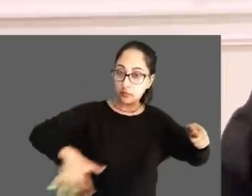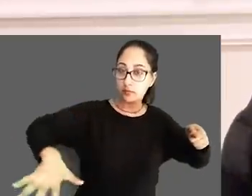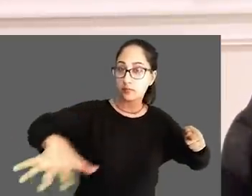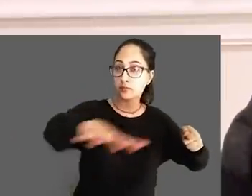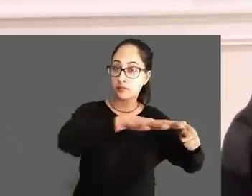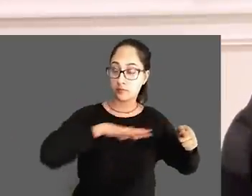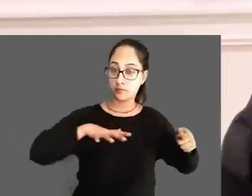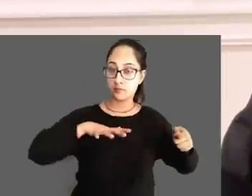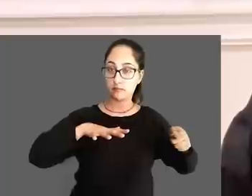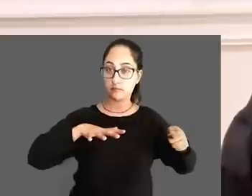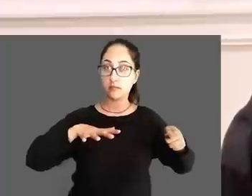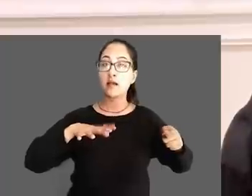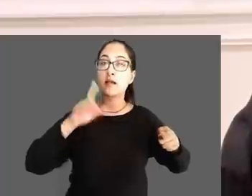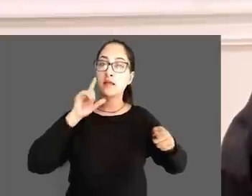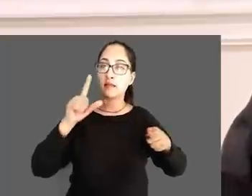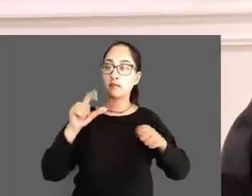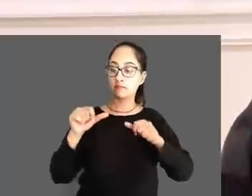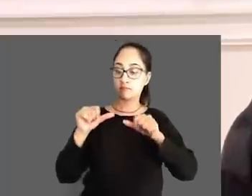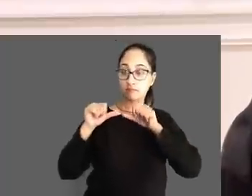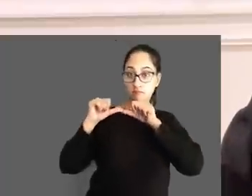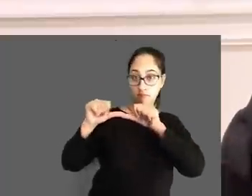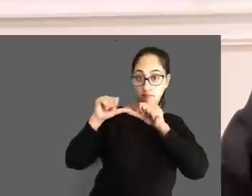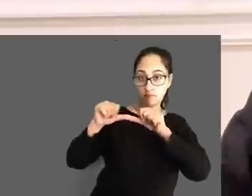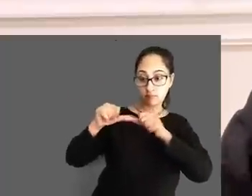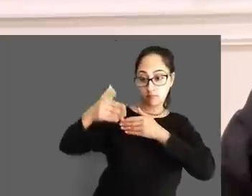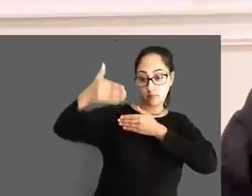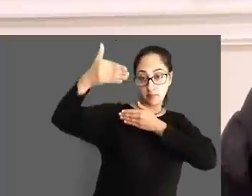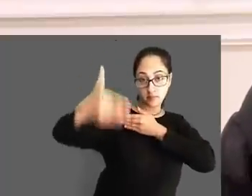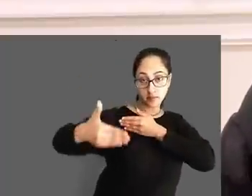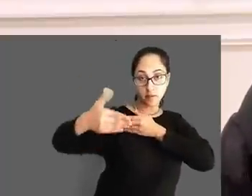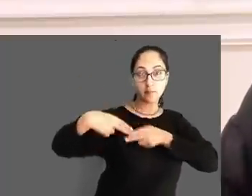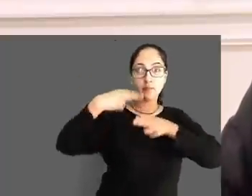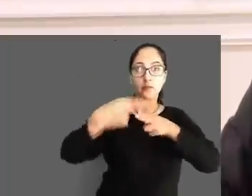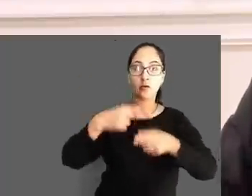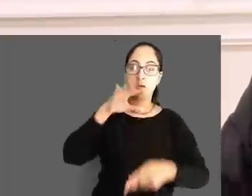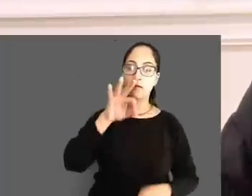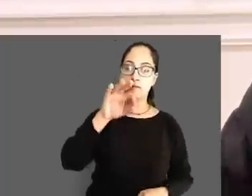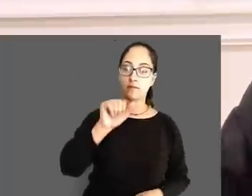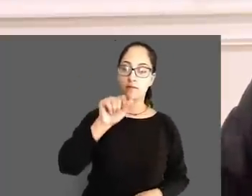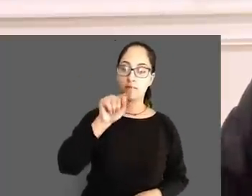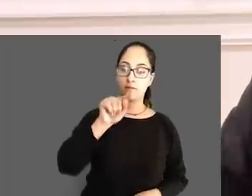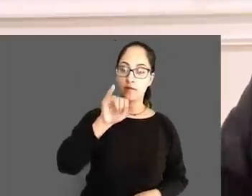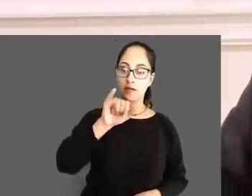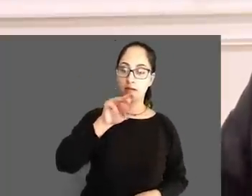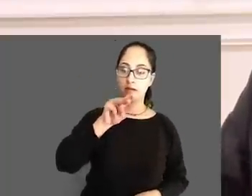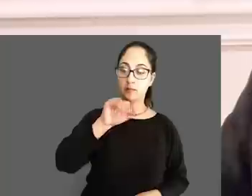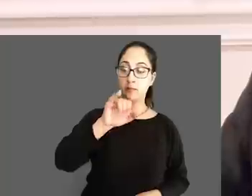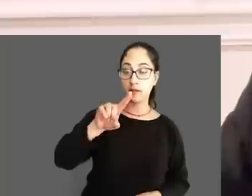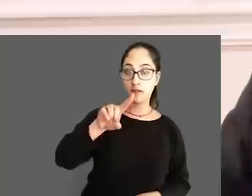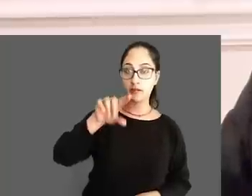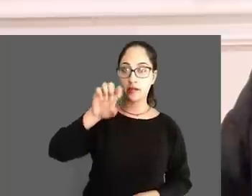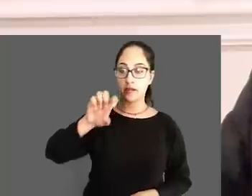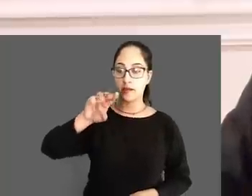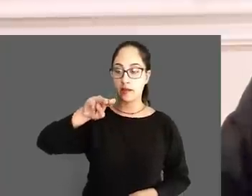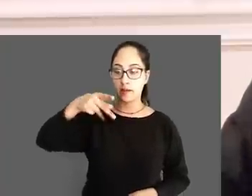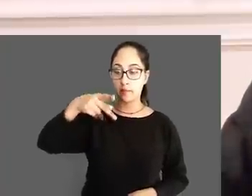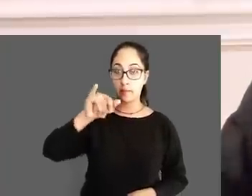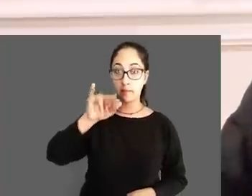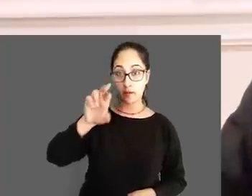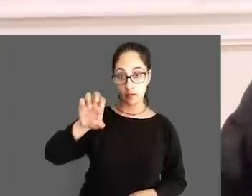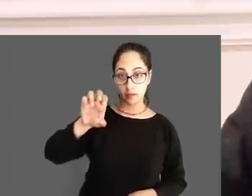Al-Azhar. The Fatimid Empire is also known for its pluralistic and meritocratic